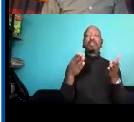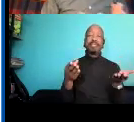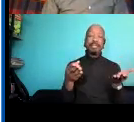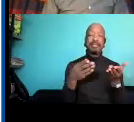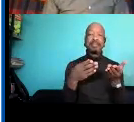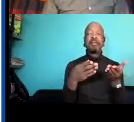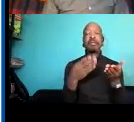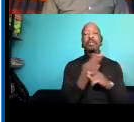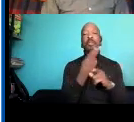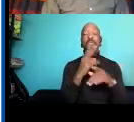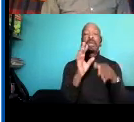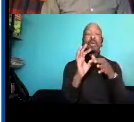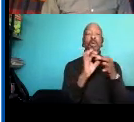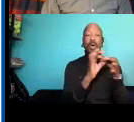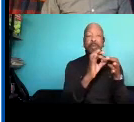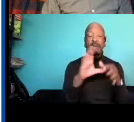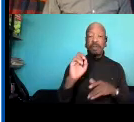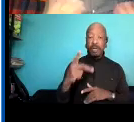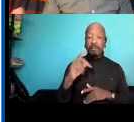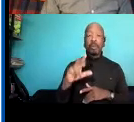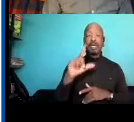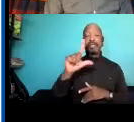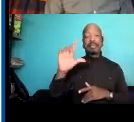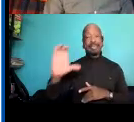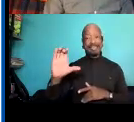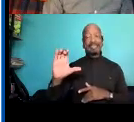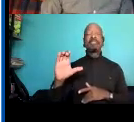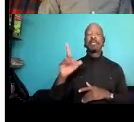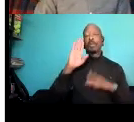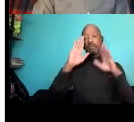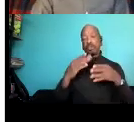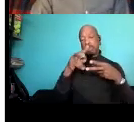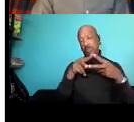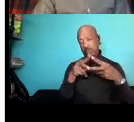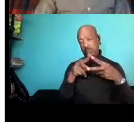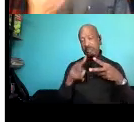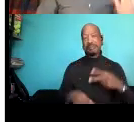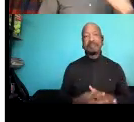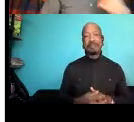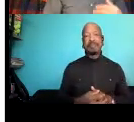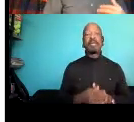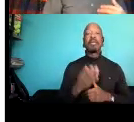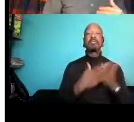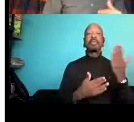corporation or an LLC. And so that's what we're going to talk about today. Because sometimes